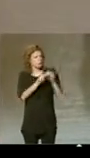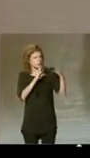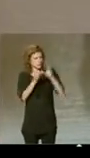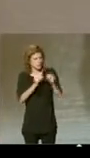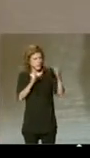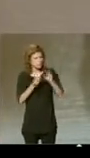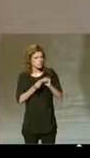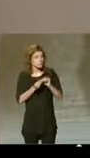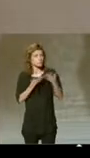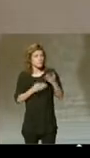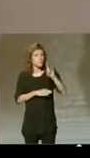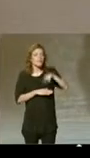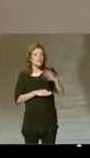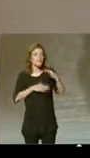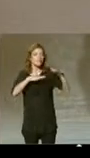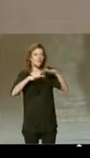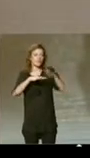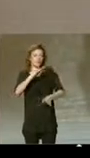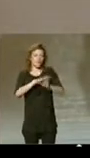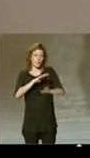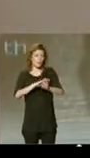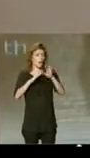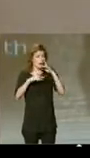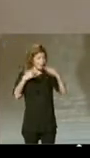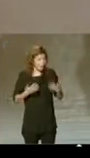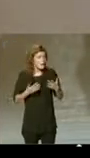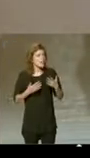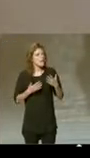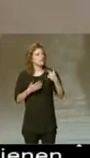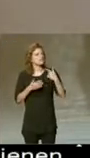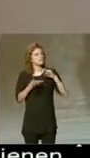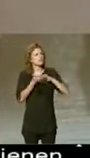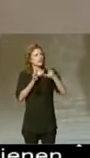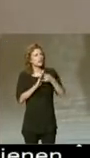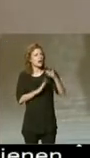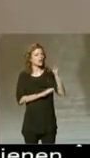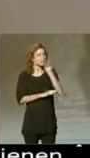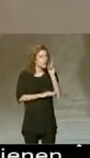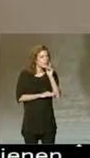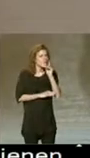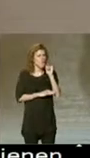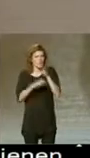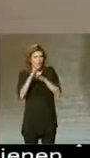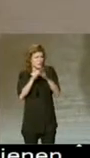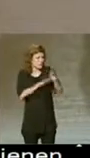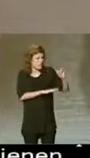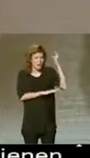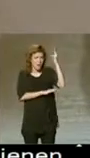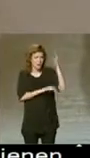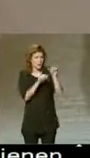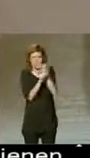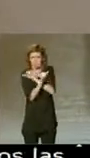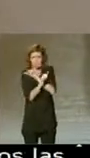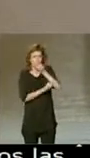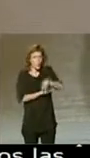paving the way forth, and the remaining companies have had to follow their lead. And right now